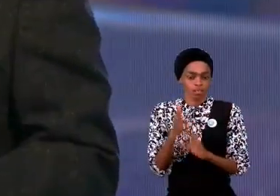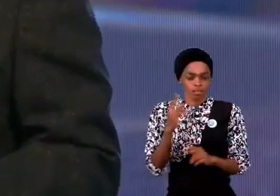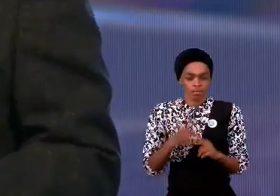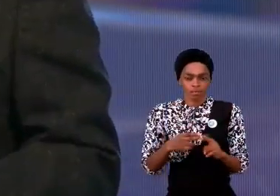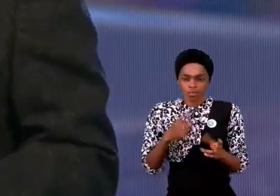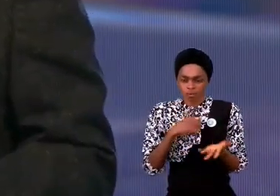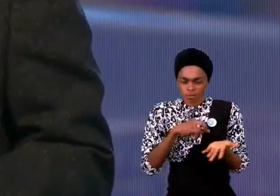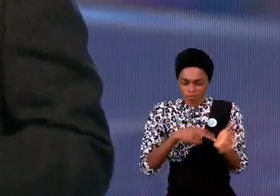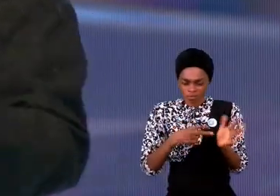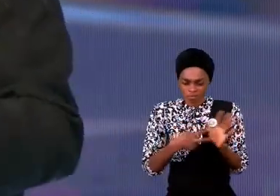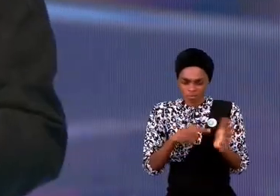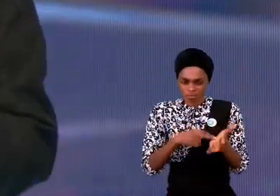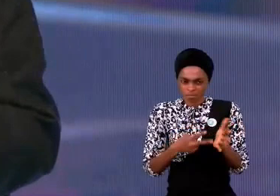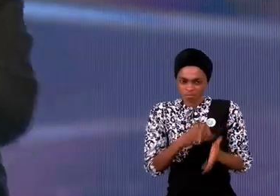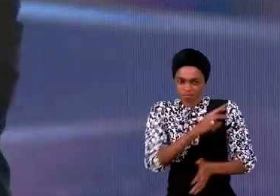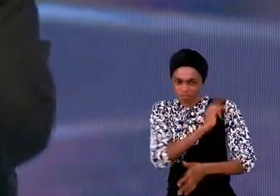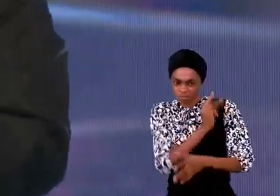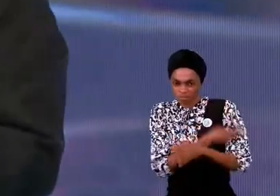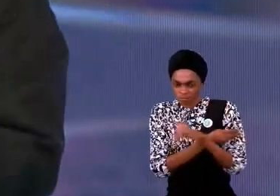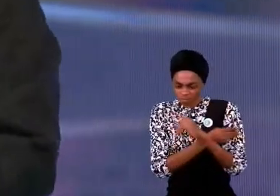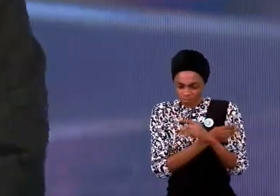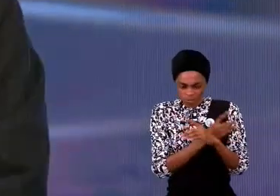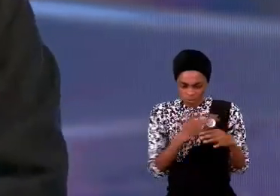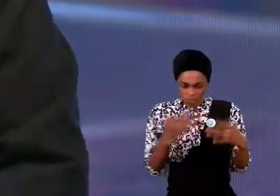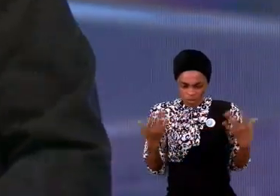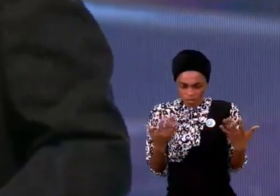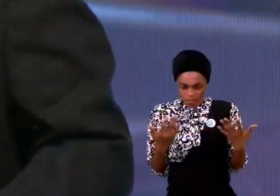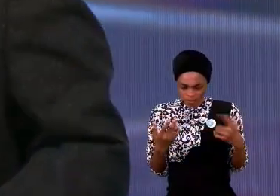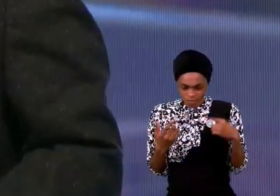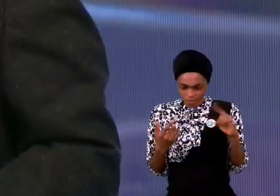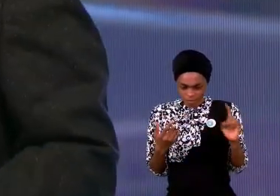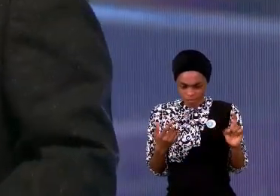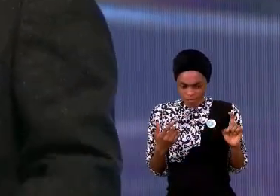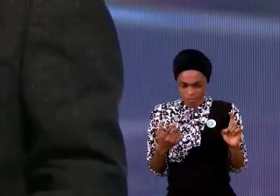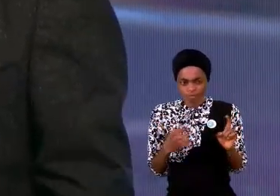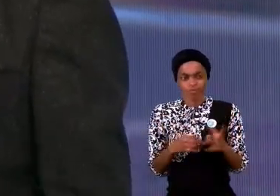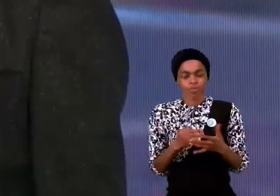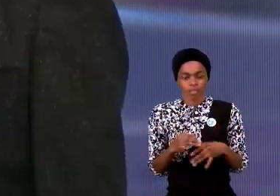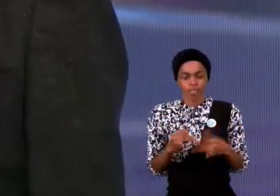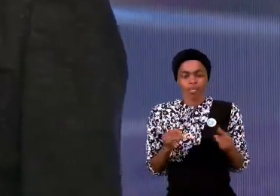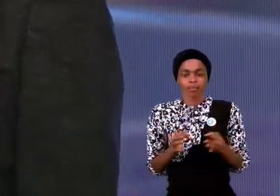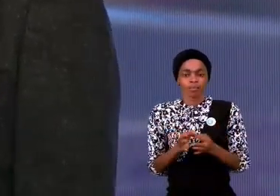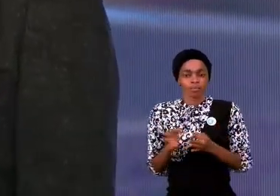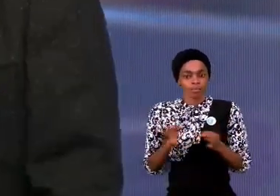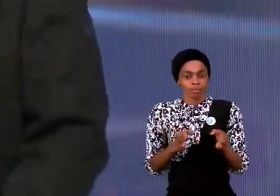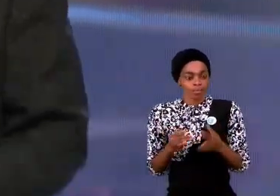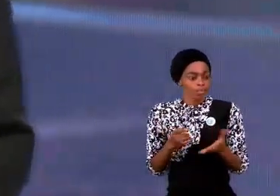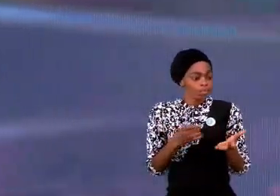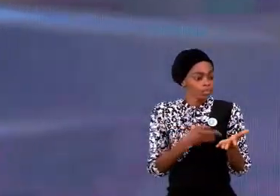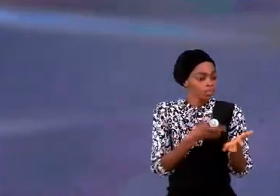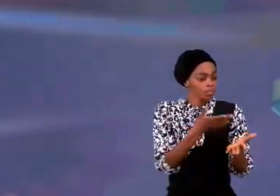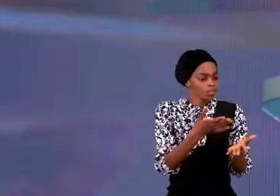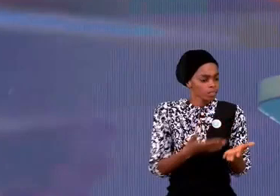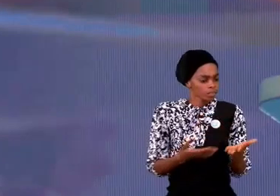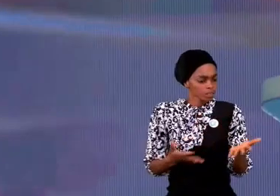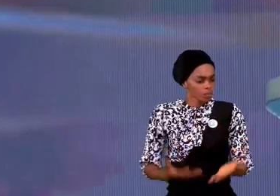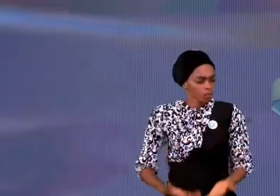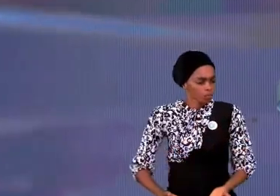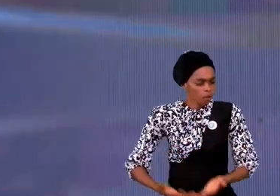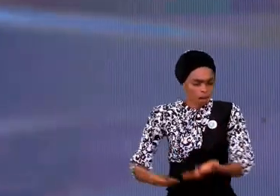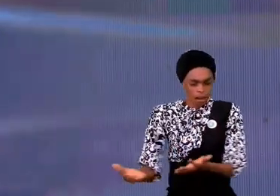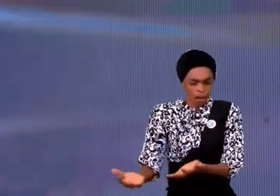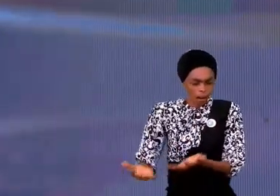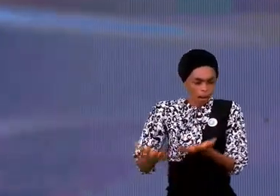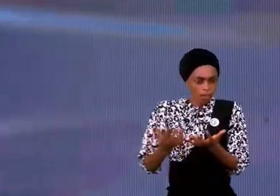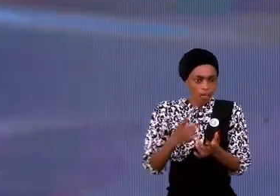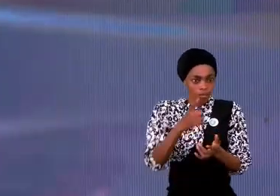carry, and you try, you cannot even lift it an inch. I try by